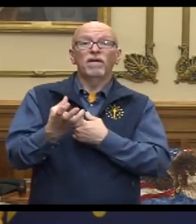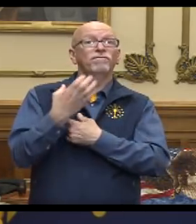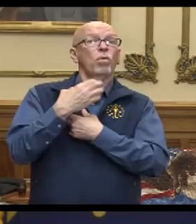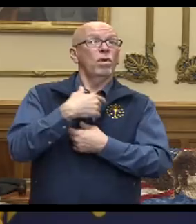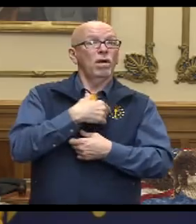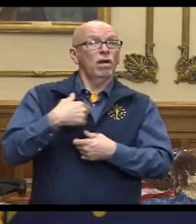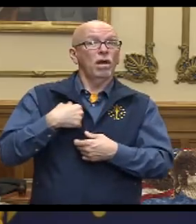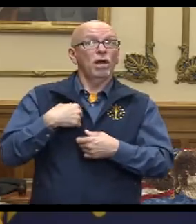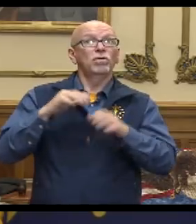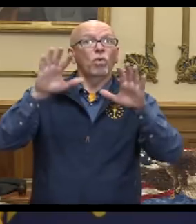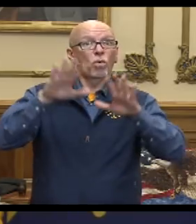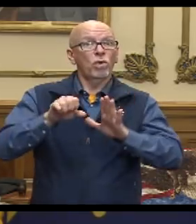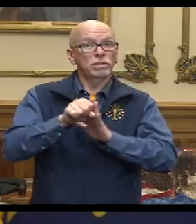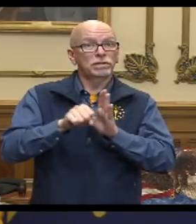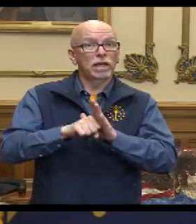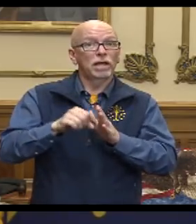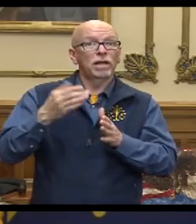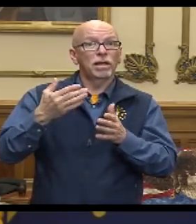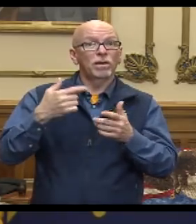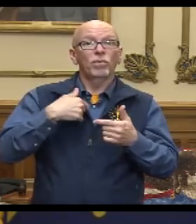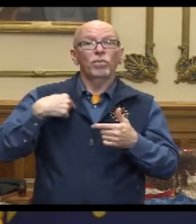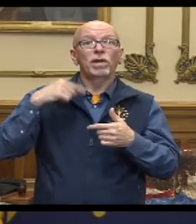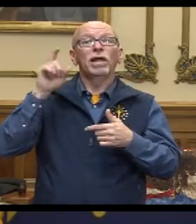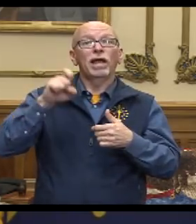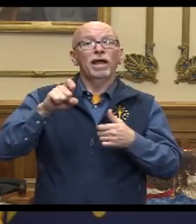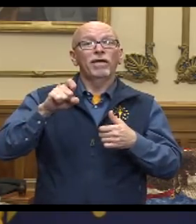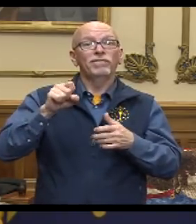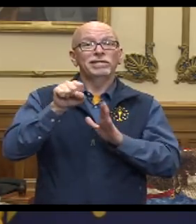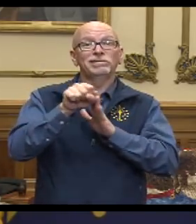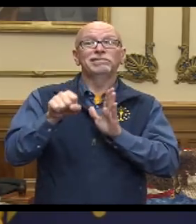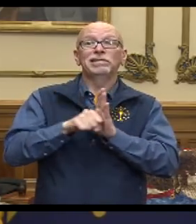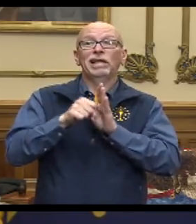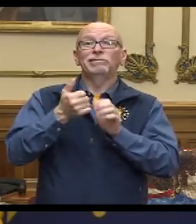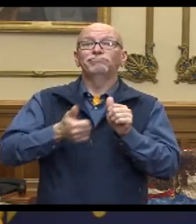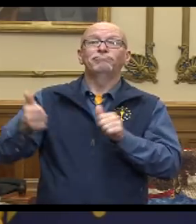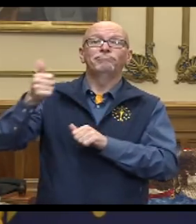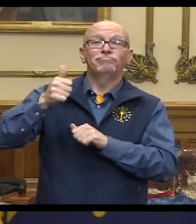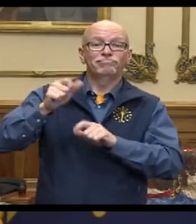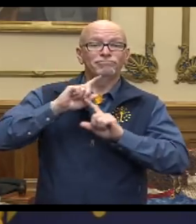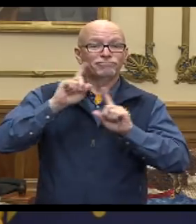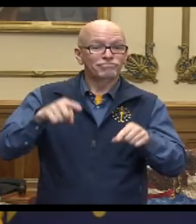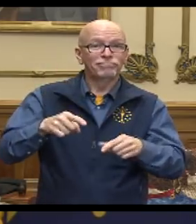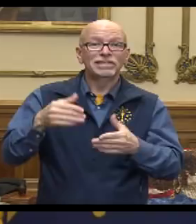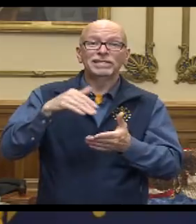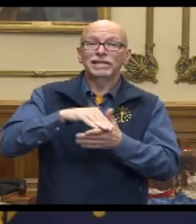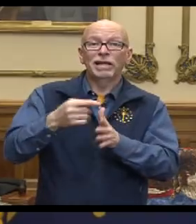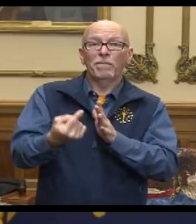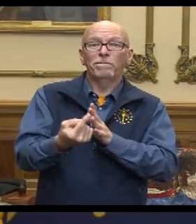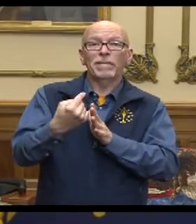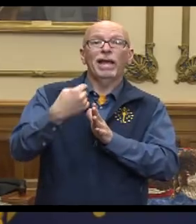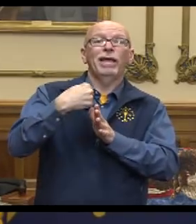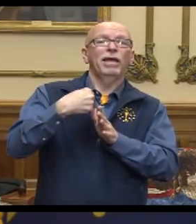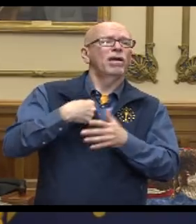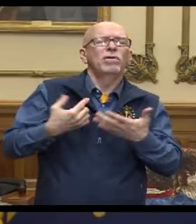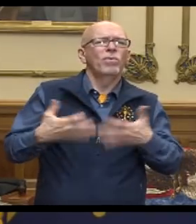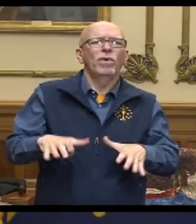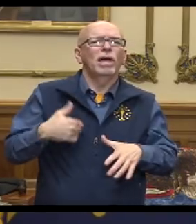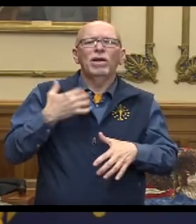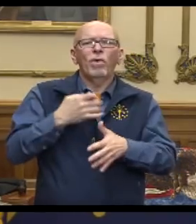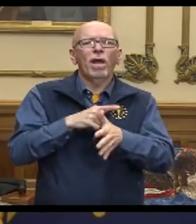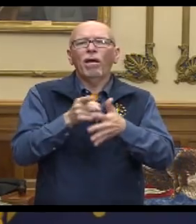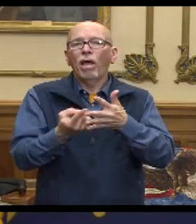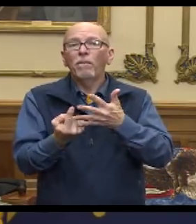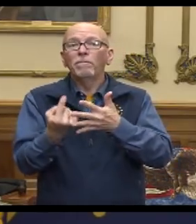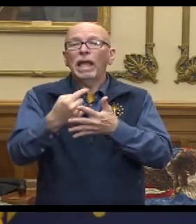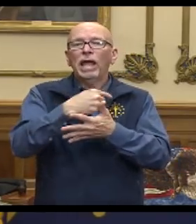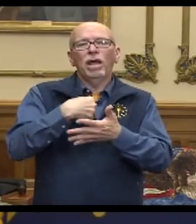as a state to come over top and start suppressing again. That's not what we want to do. We want to stay on this